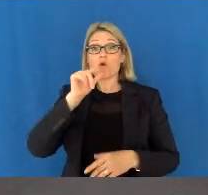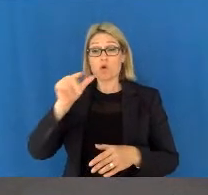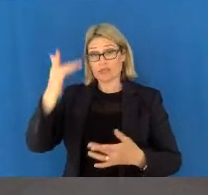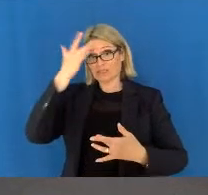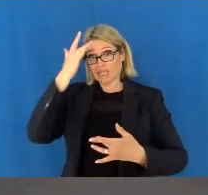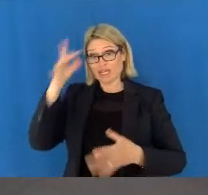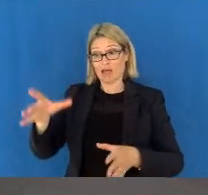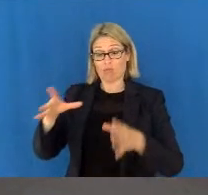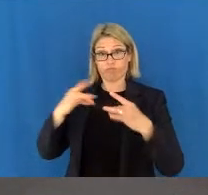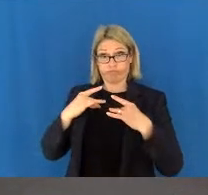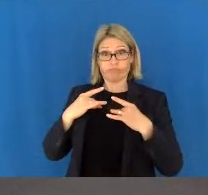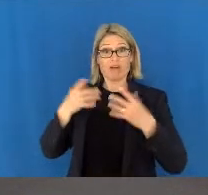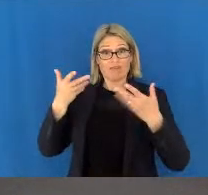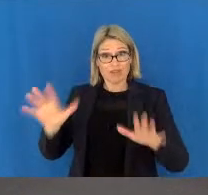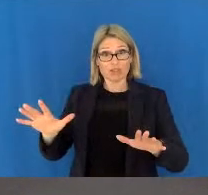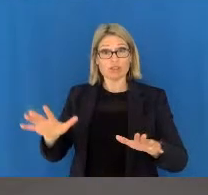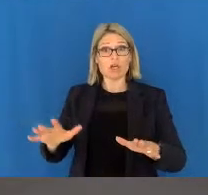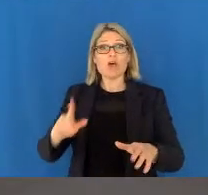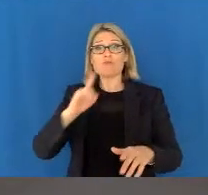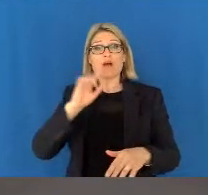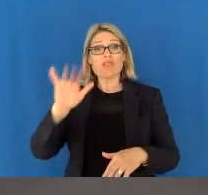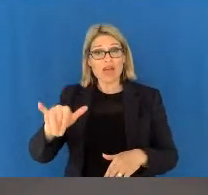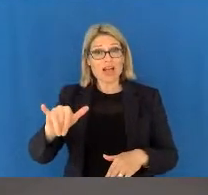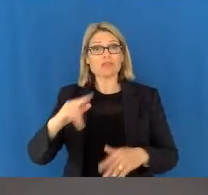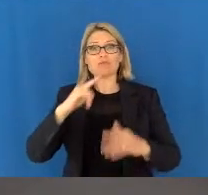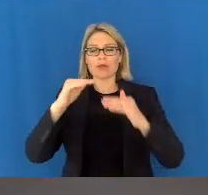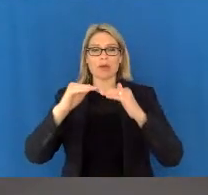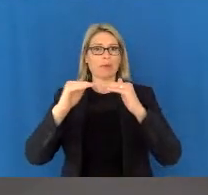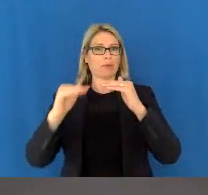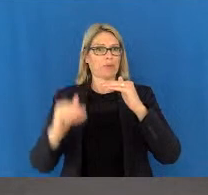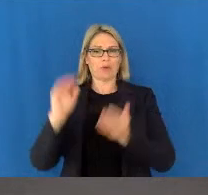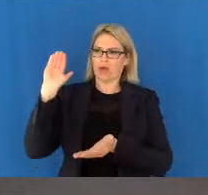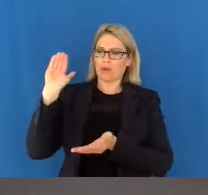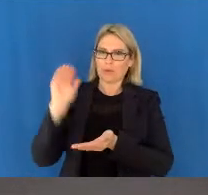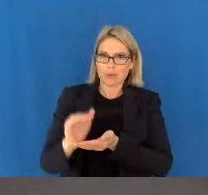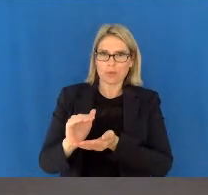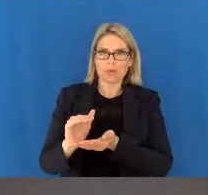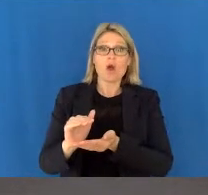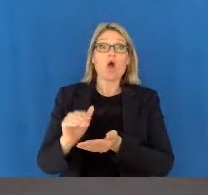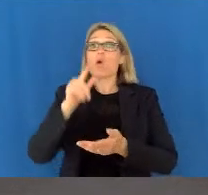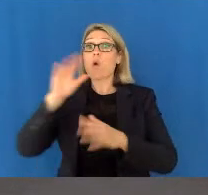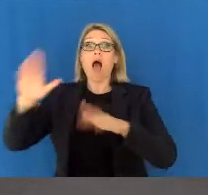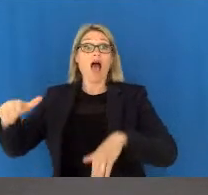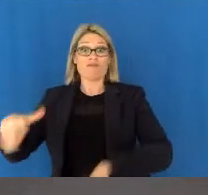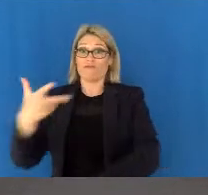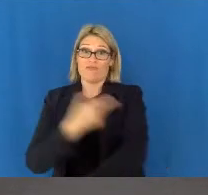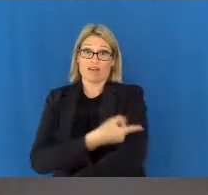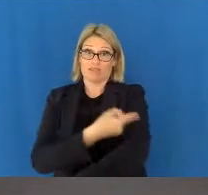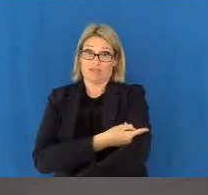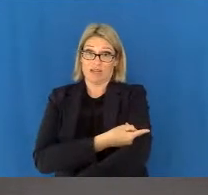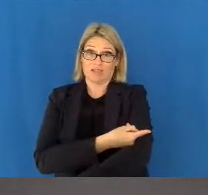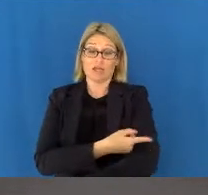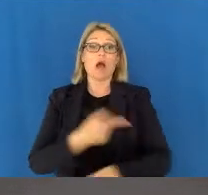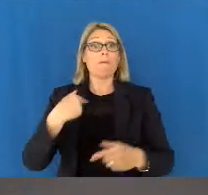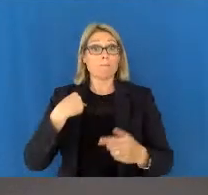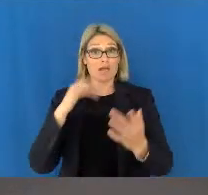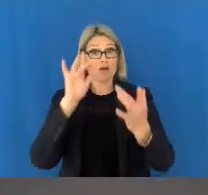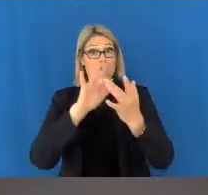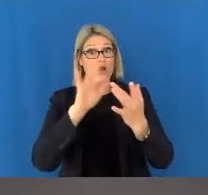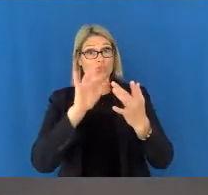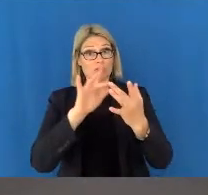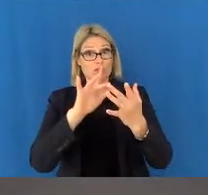presented with a viral load up to 4 times lower than those not vaccinated. Now, I actually was on a phone call with Israel this past weekend with